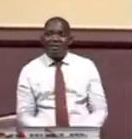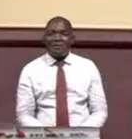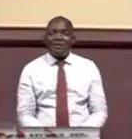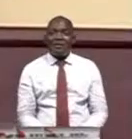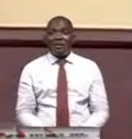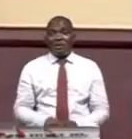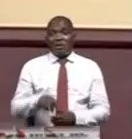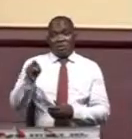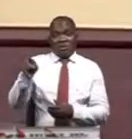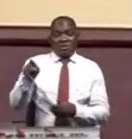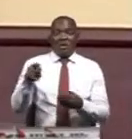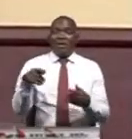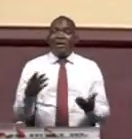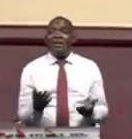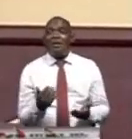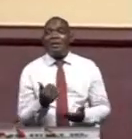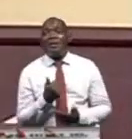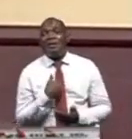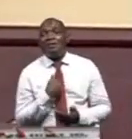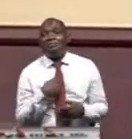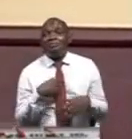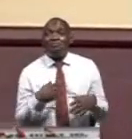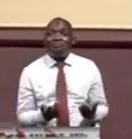you have